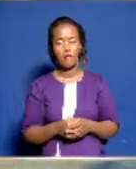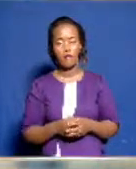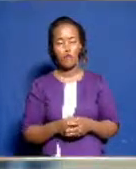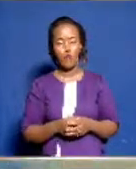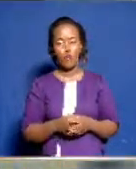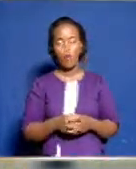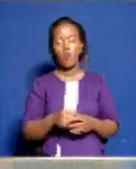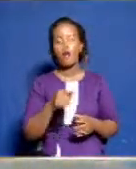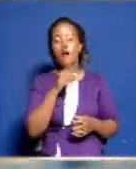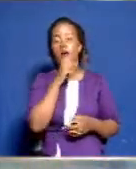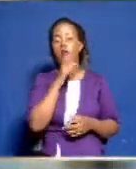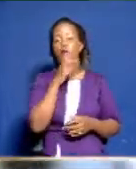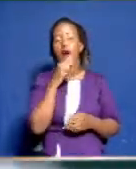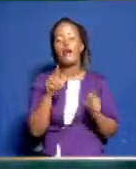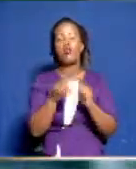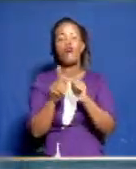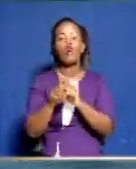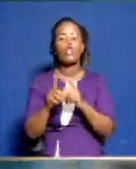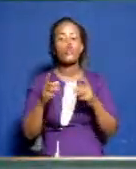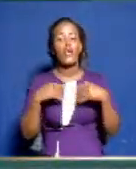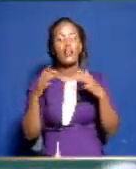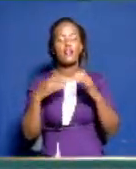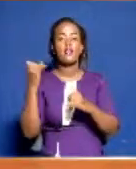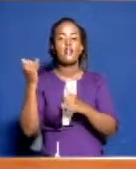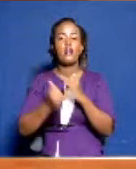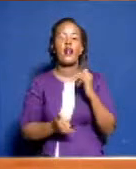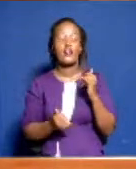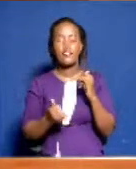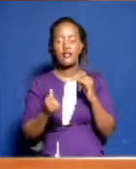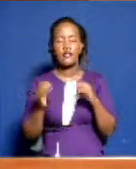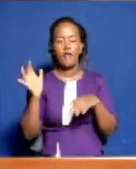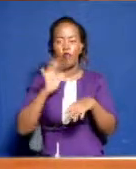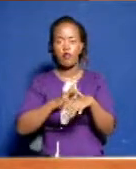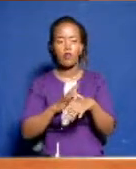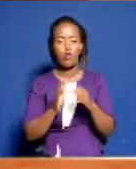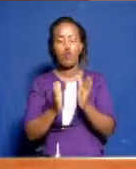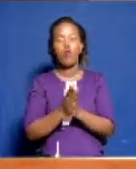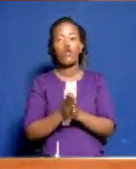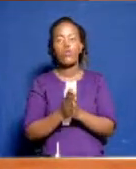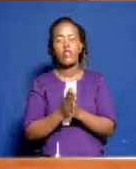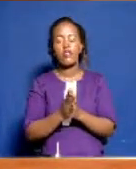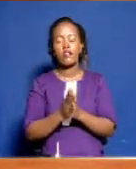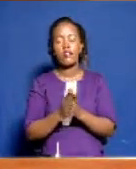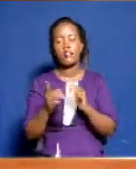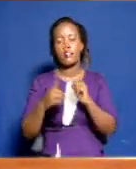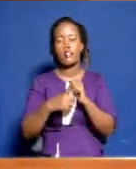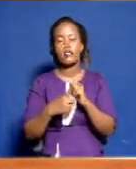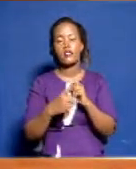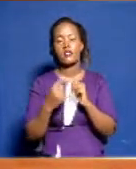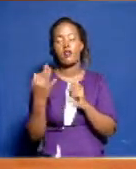Rafa Nadal also made the last 8, beating Jannik Sinner 7-5, 6-3, 6-love.